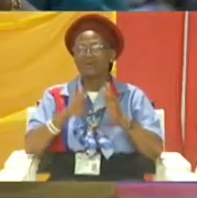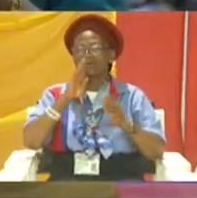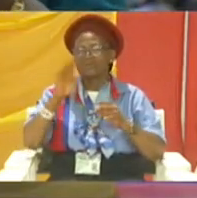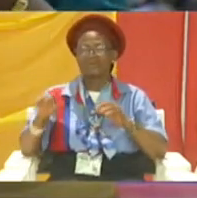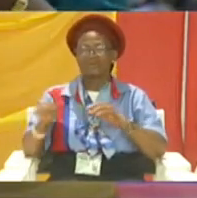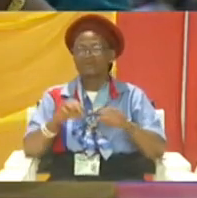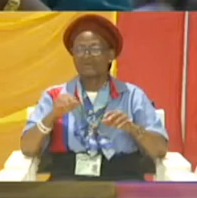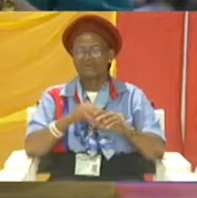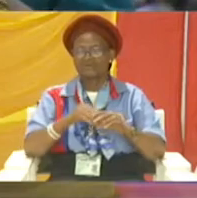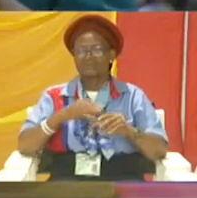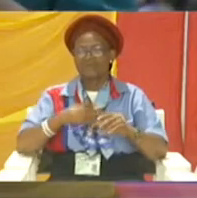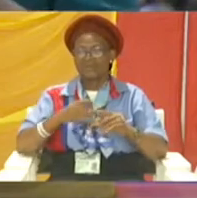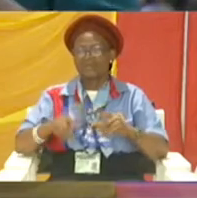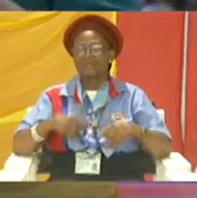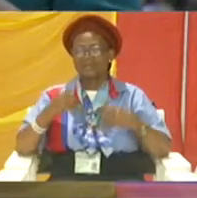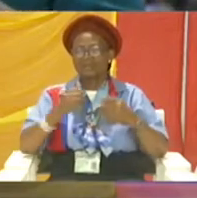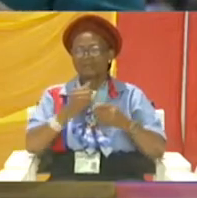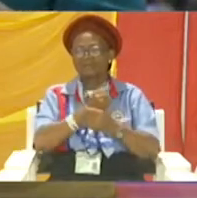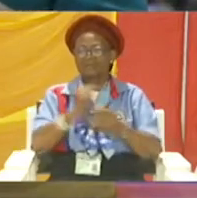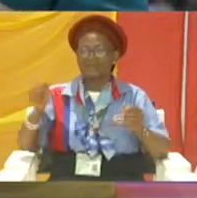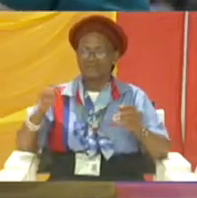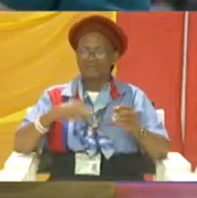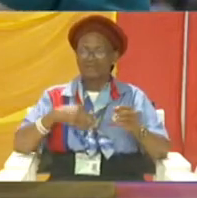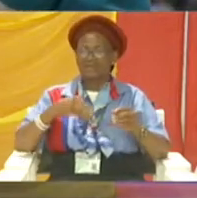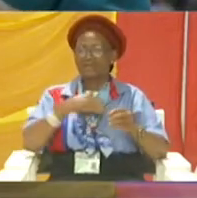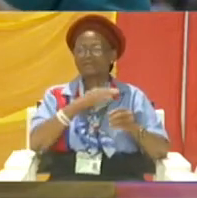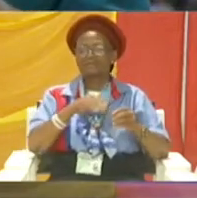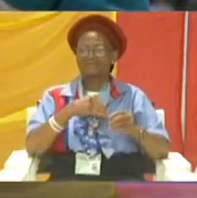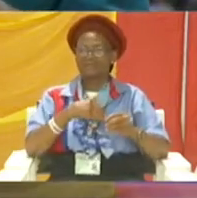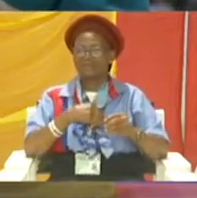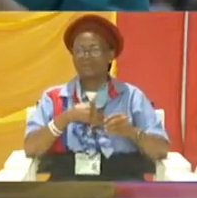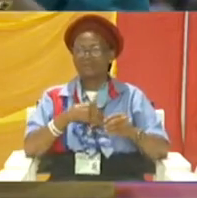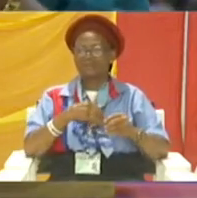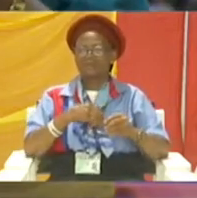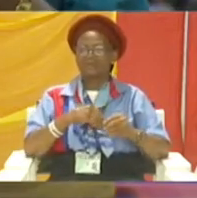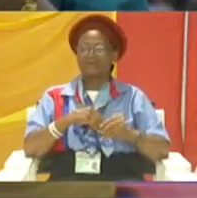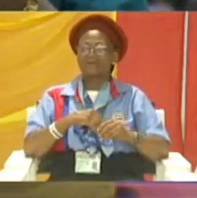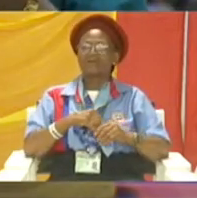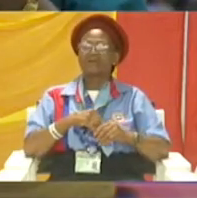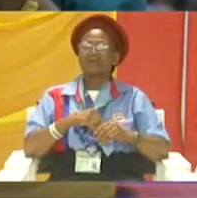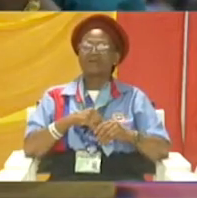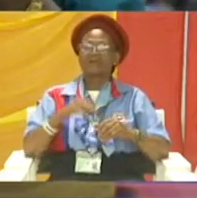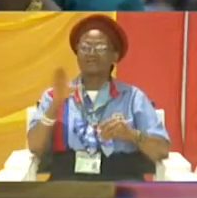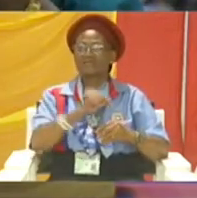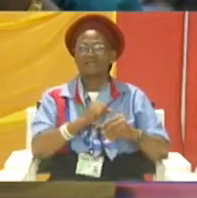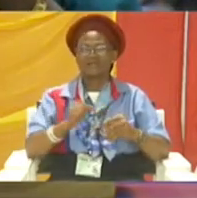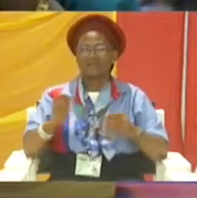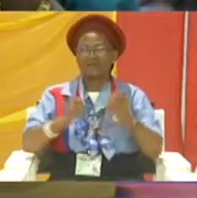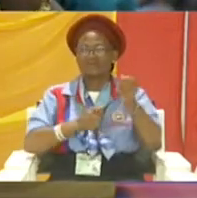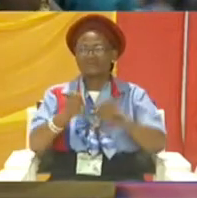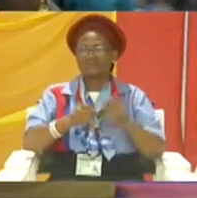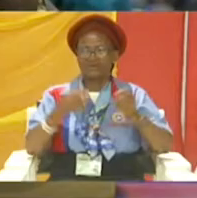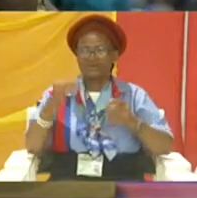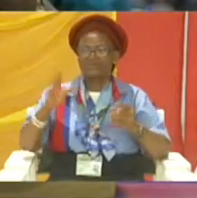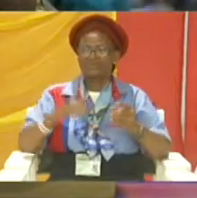Save my soul. Take control of my life from